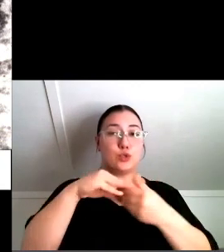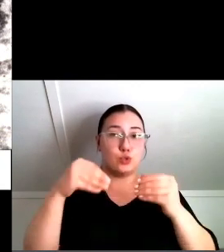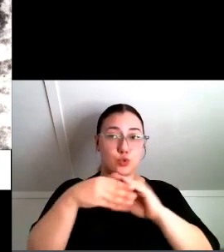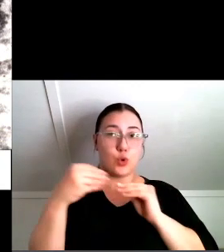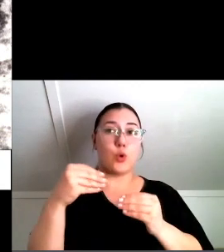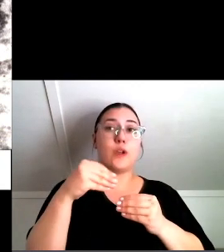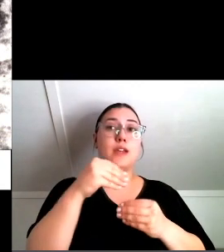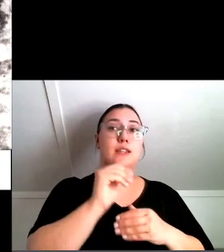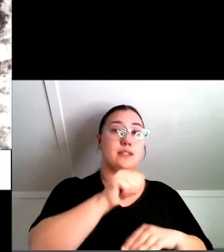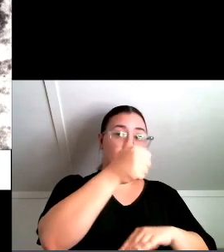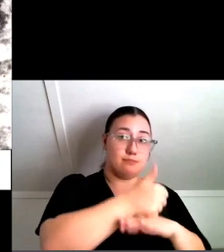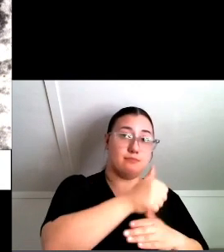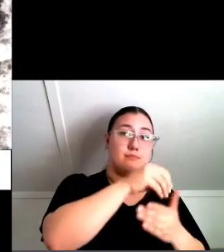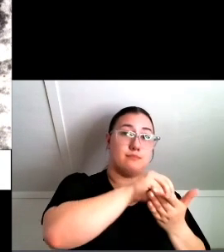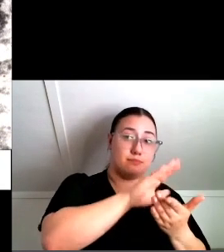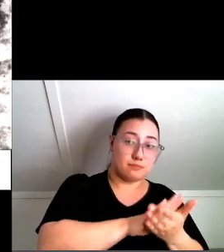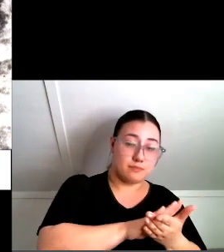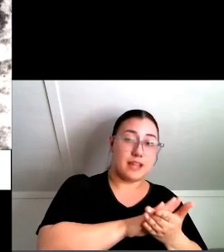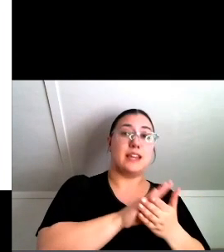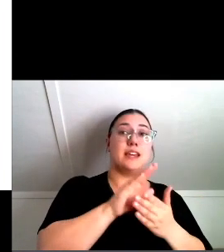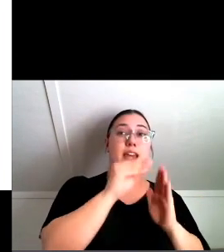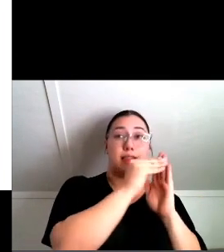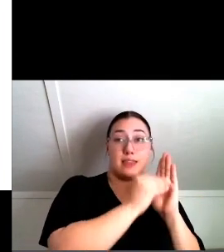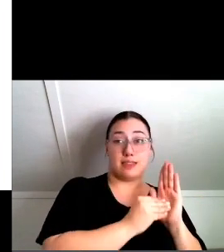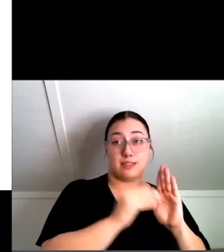challenged, right? So